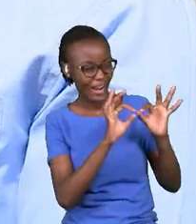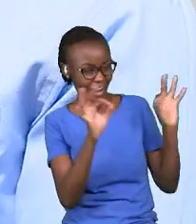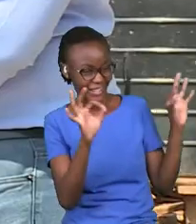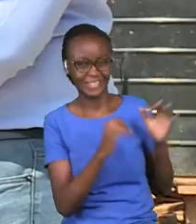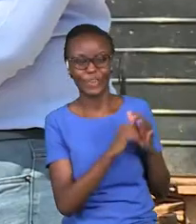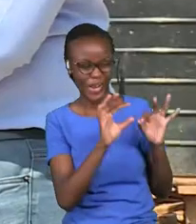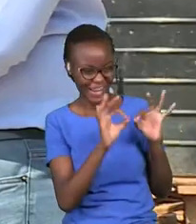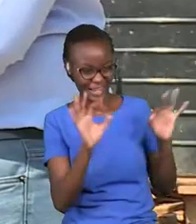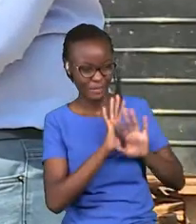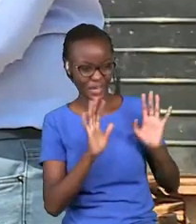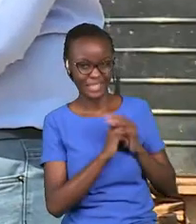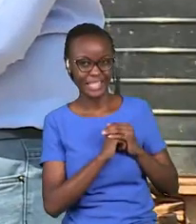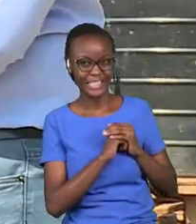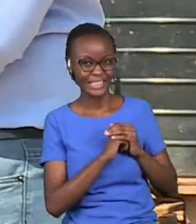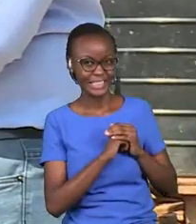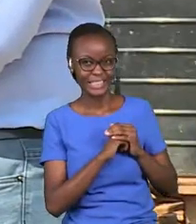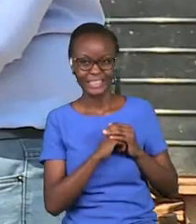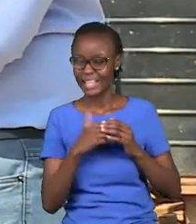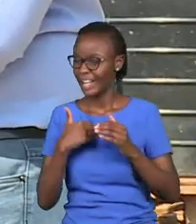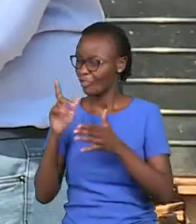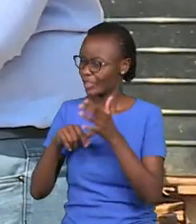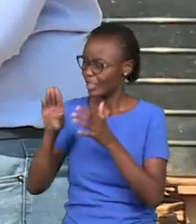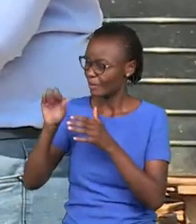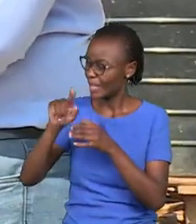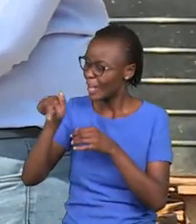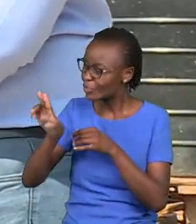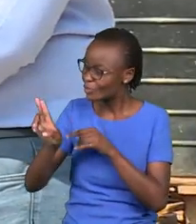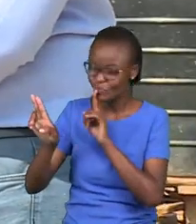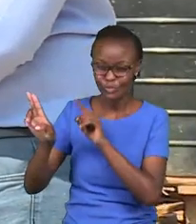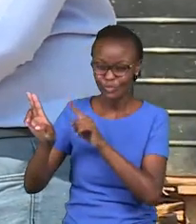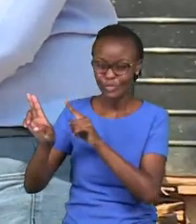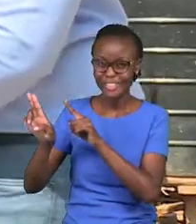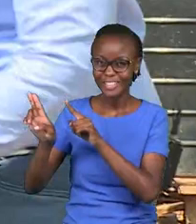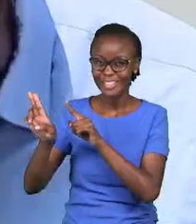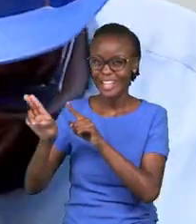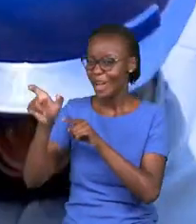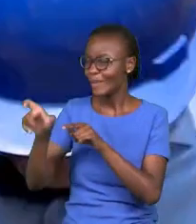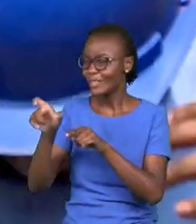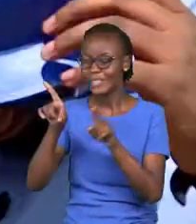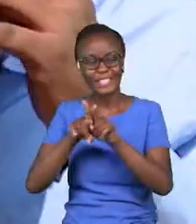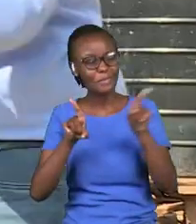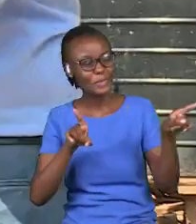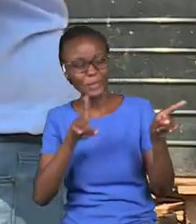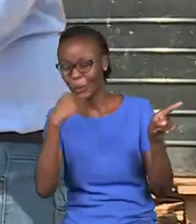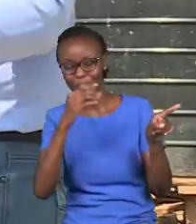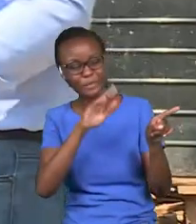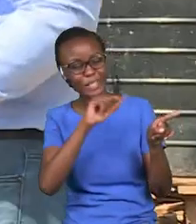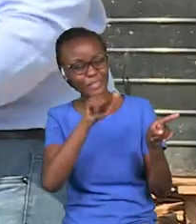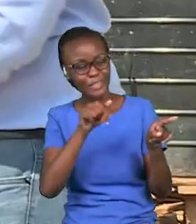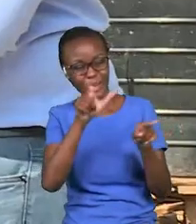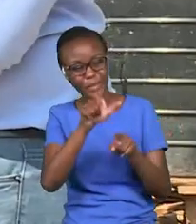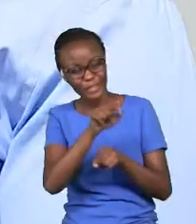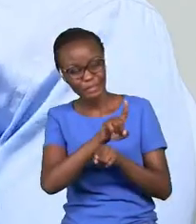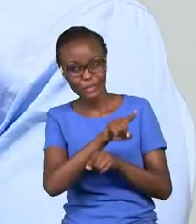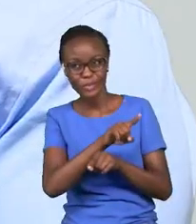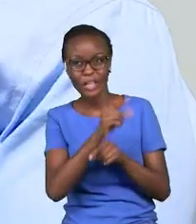line? Yeah. Wow. I have no things like Bazoo. Bazoo, what's Bazoo? Someone like you. If someone told you